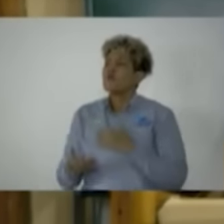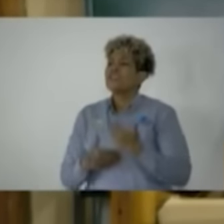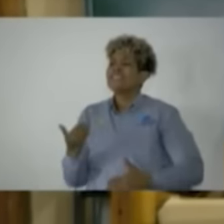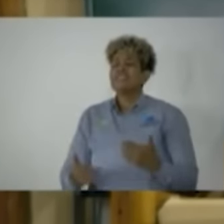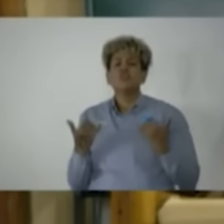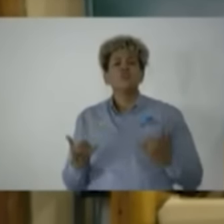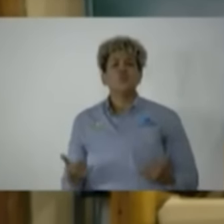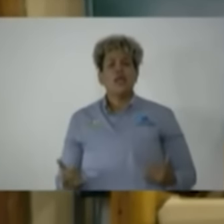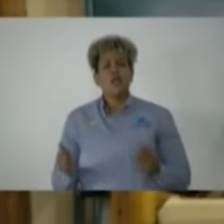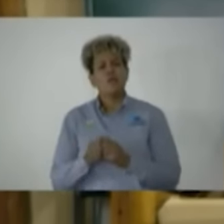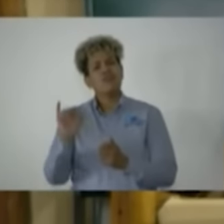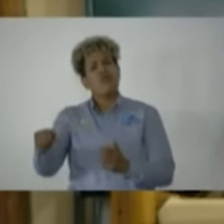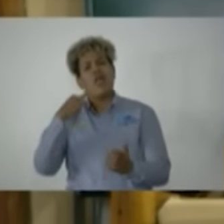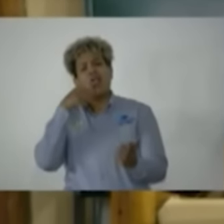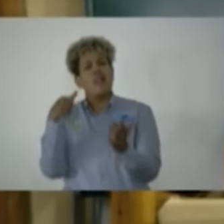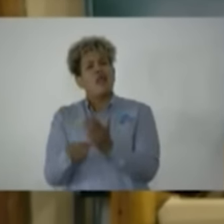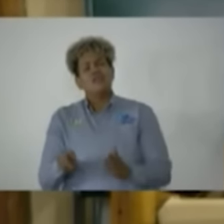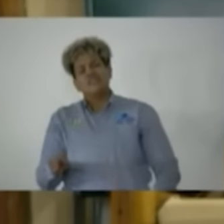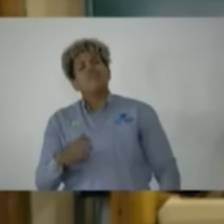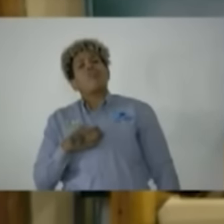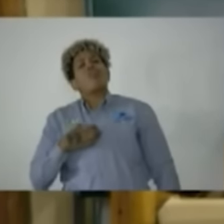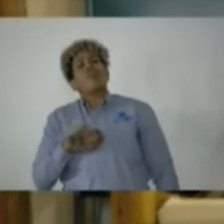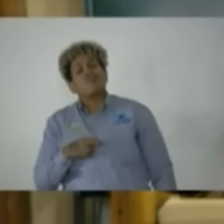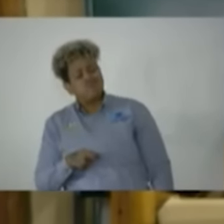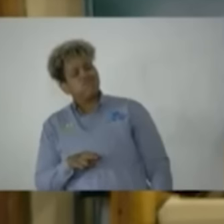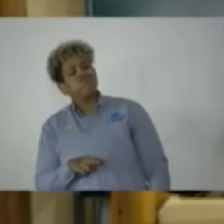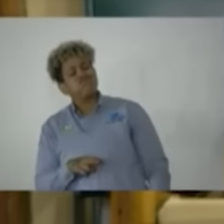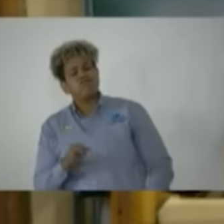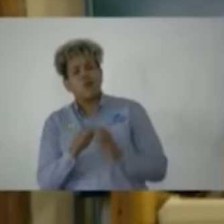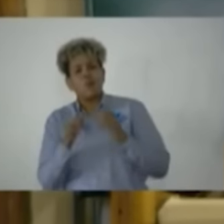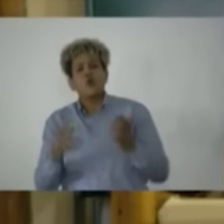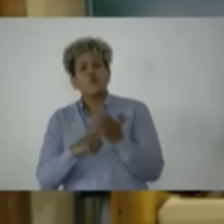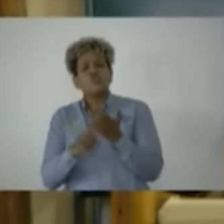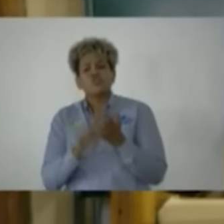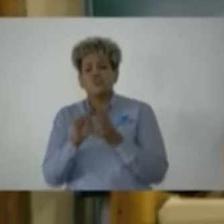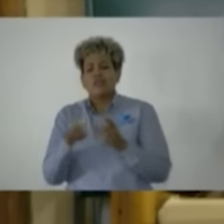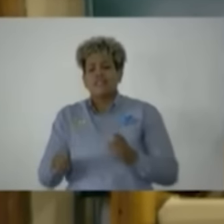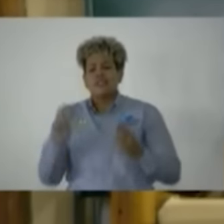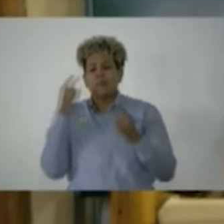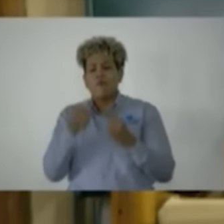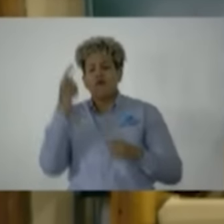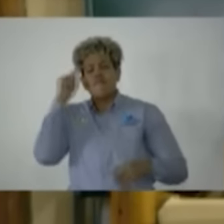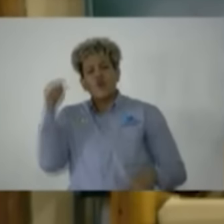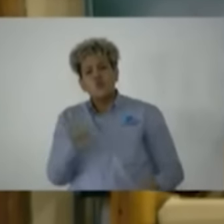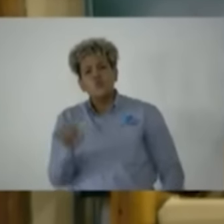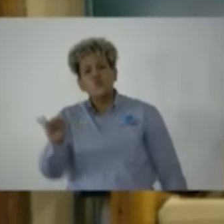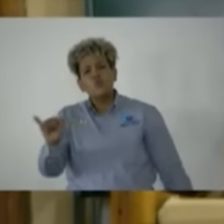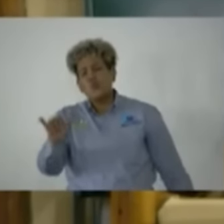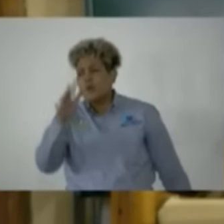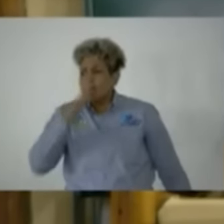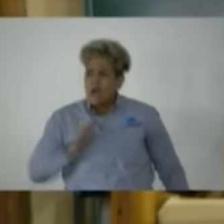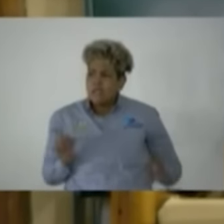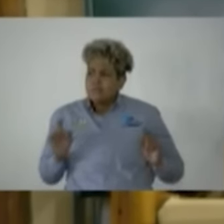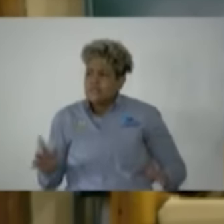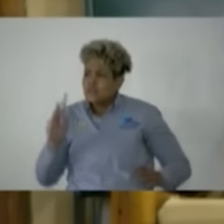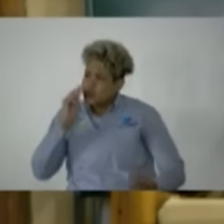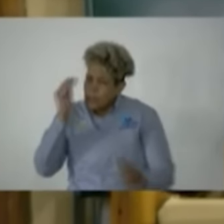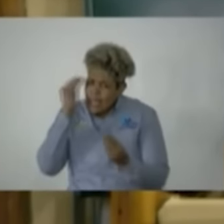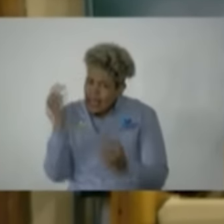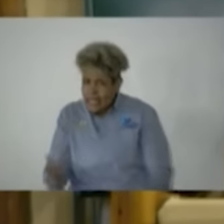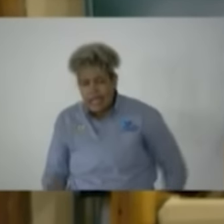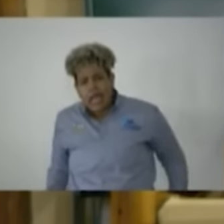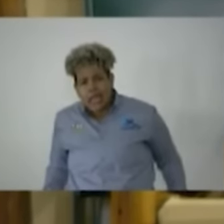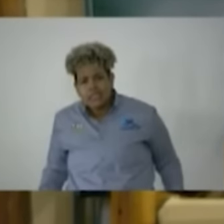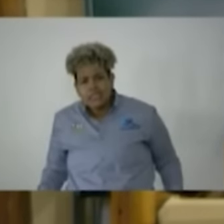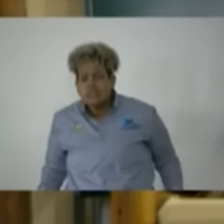Opposition Business, Philip Powell, again asked for a reason to be given for the previous reluctance to table the reports,